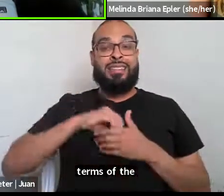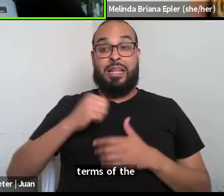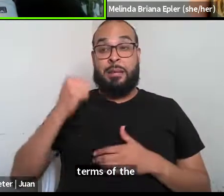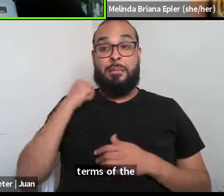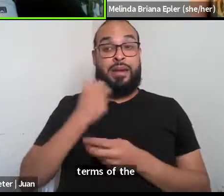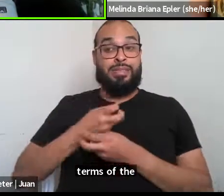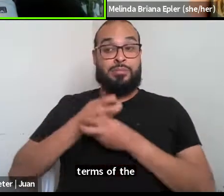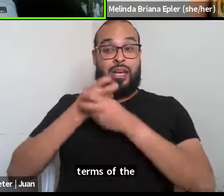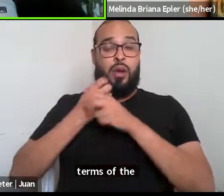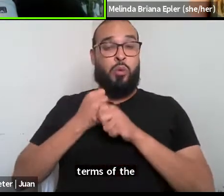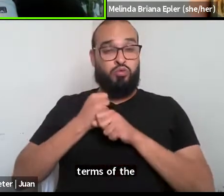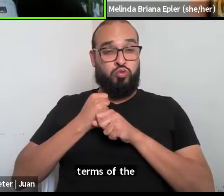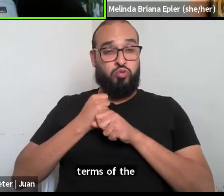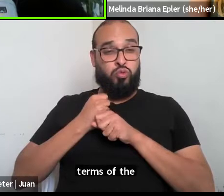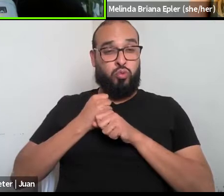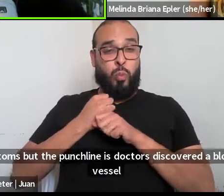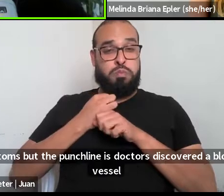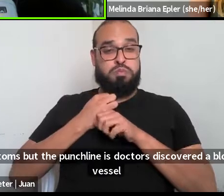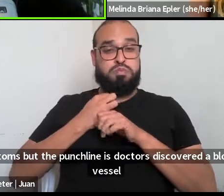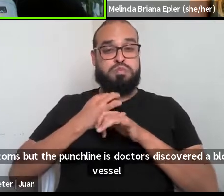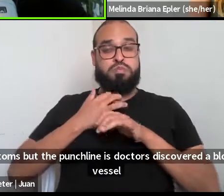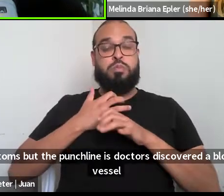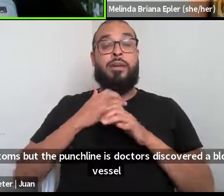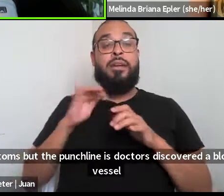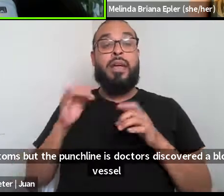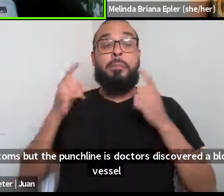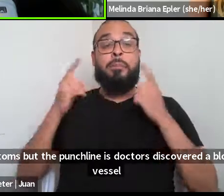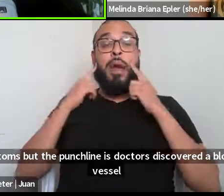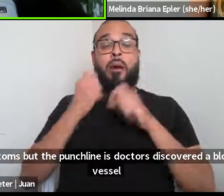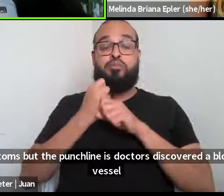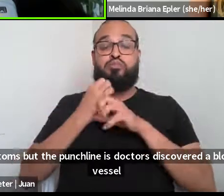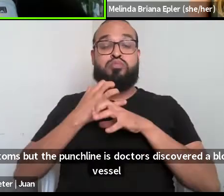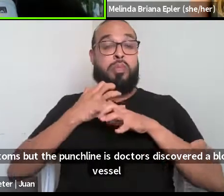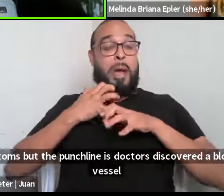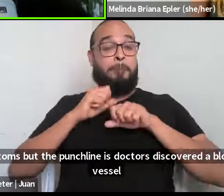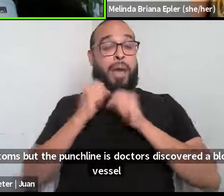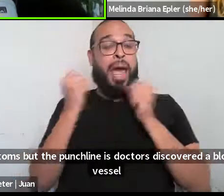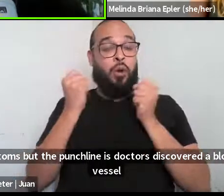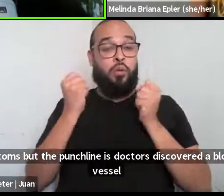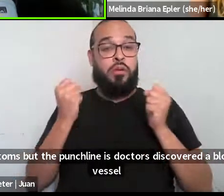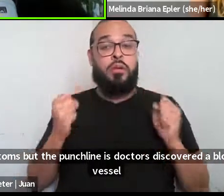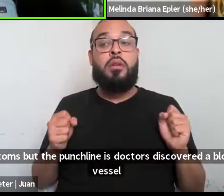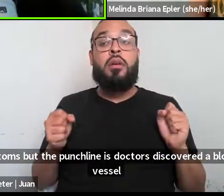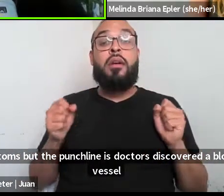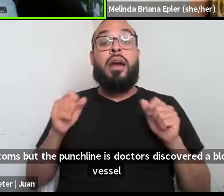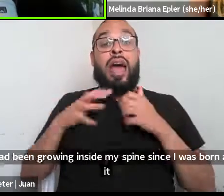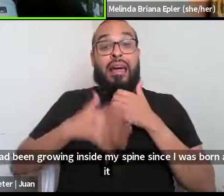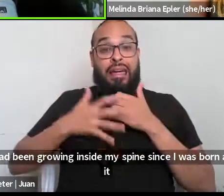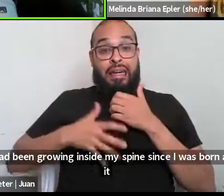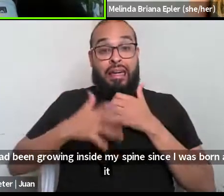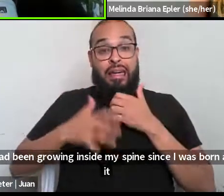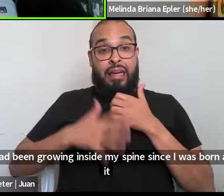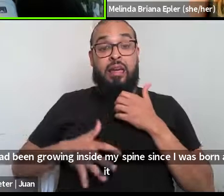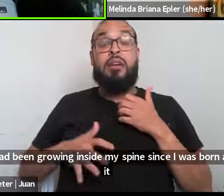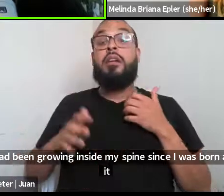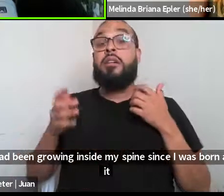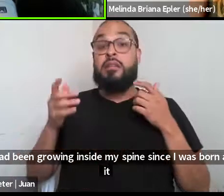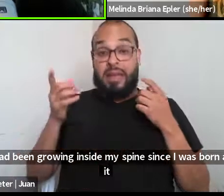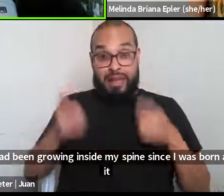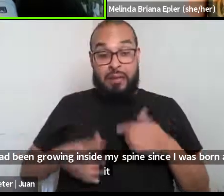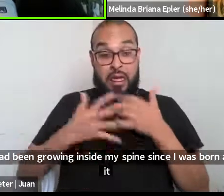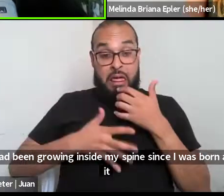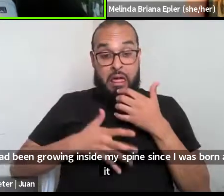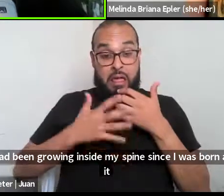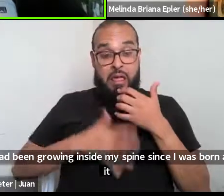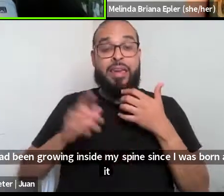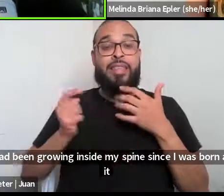was born, and it had finally hemorrhaged. And after it hemorrhaged, it had to come out. So